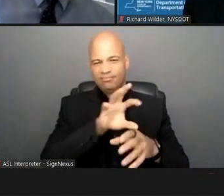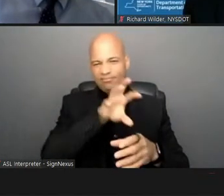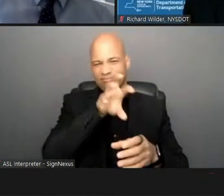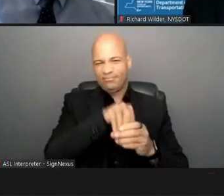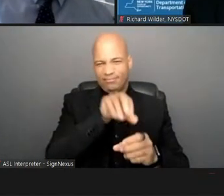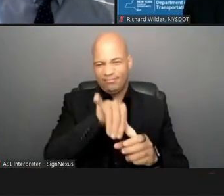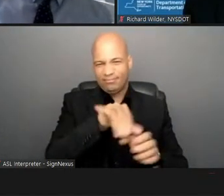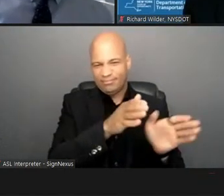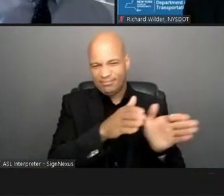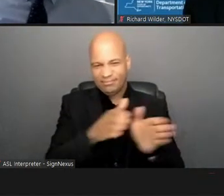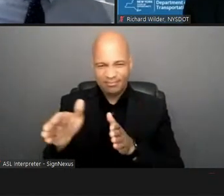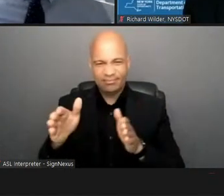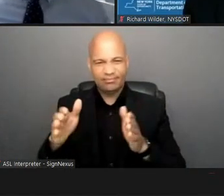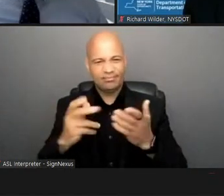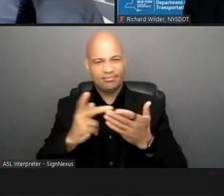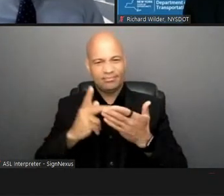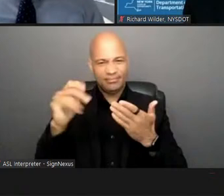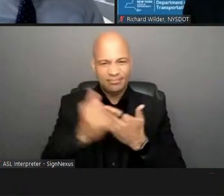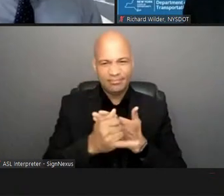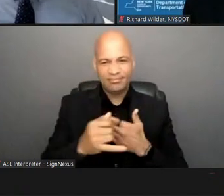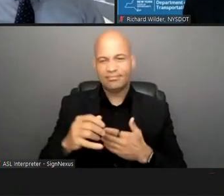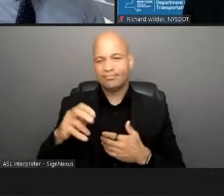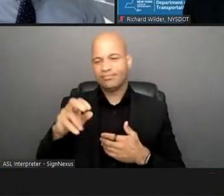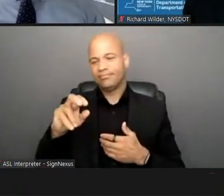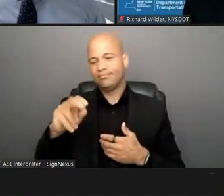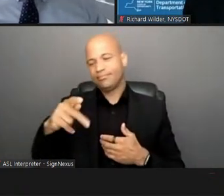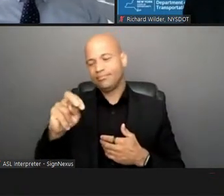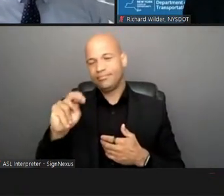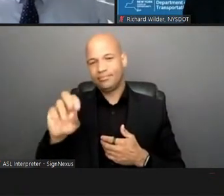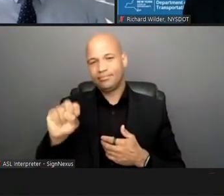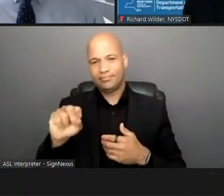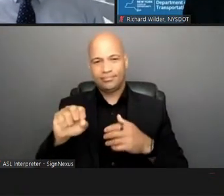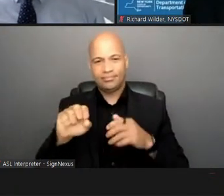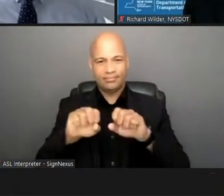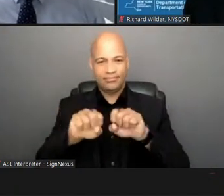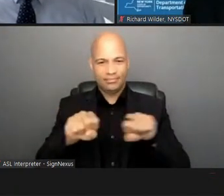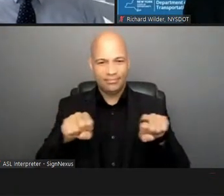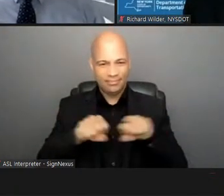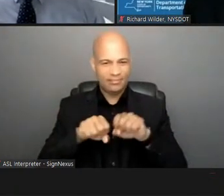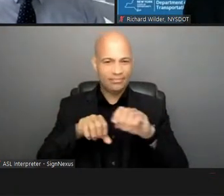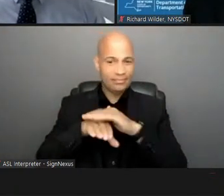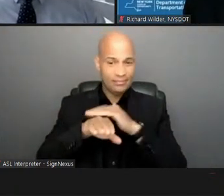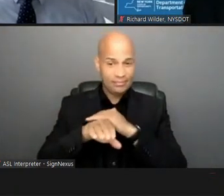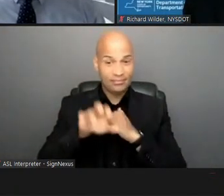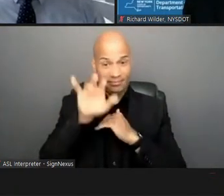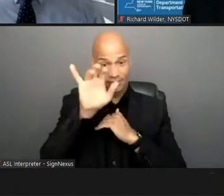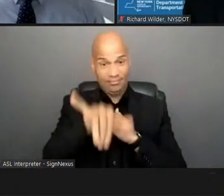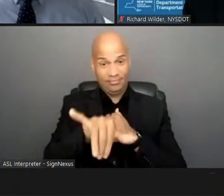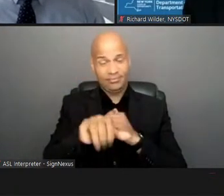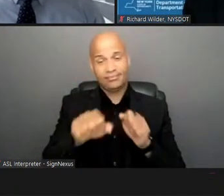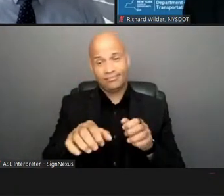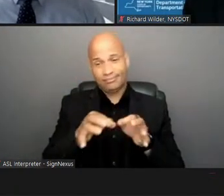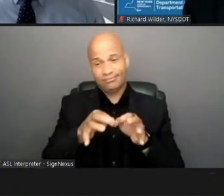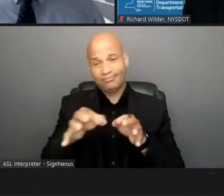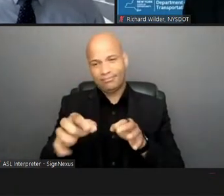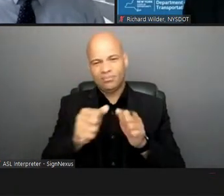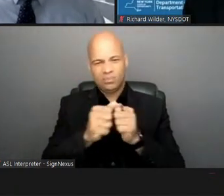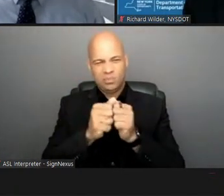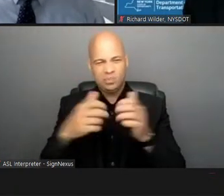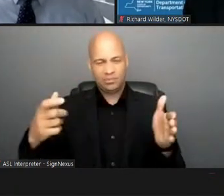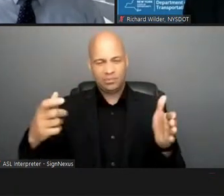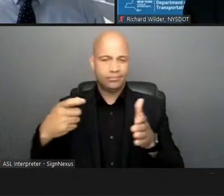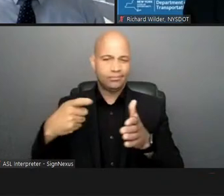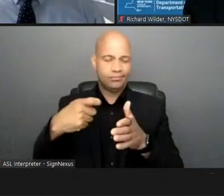exciting projects like Penn Station access many of these improvements could significantly be delayed without congestion pricing